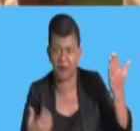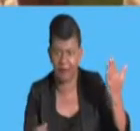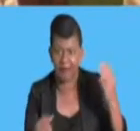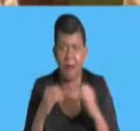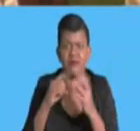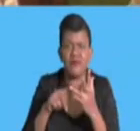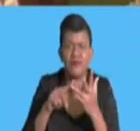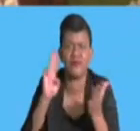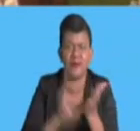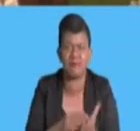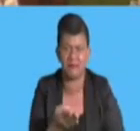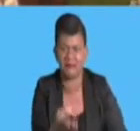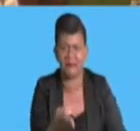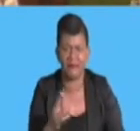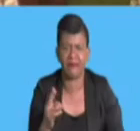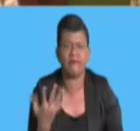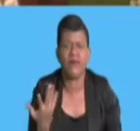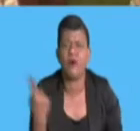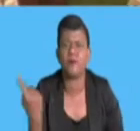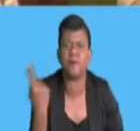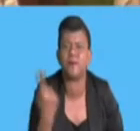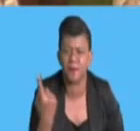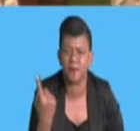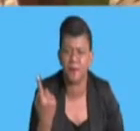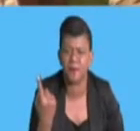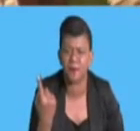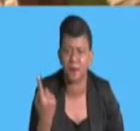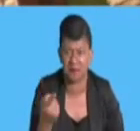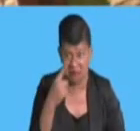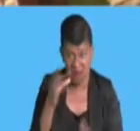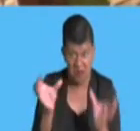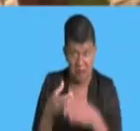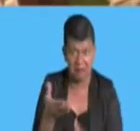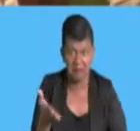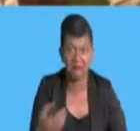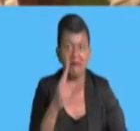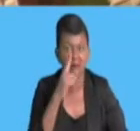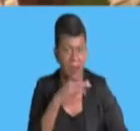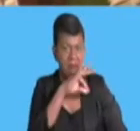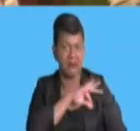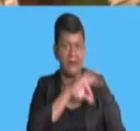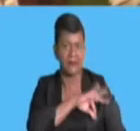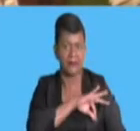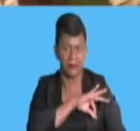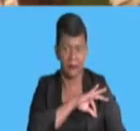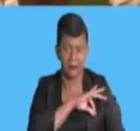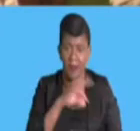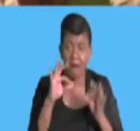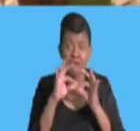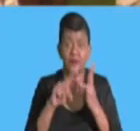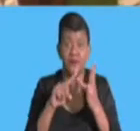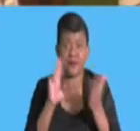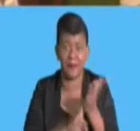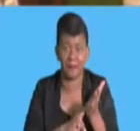Speaker? Because there is but a small elite really benefiting from it. There is not a boom, it is only kaboom. It